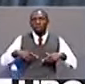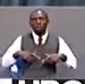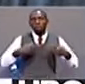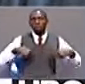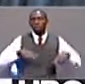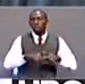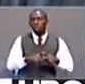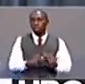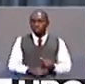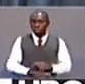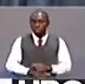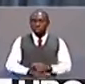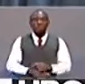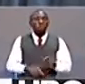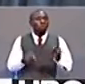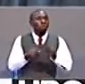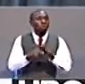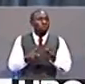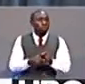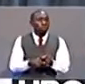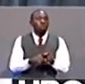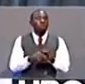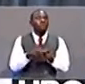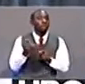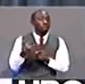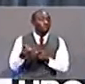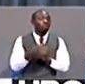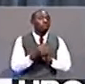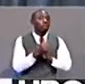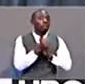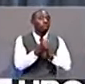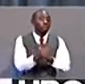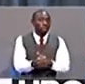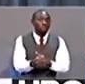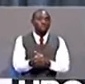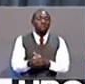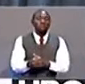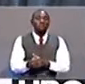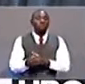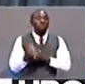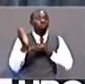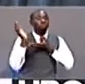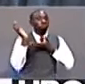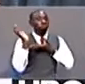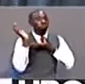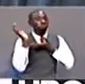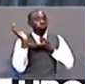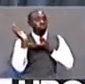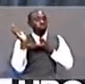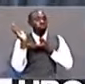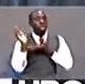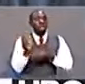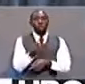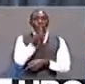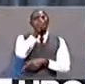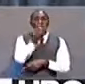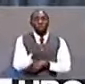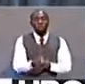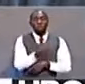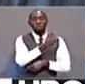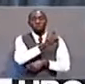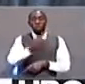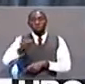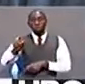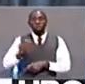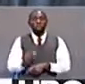explained the cross that the Catholic community make and the meaning of it.